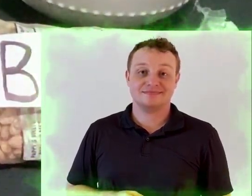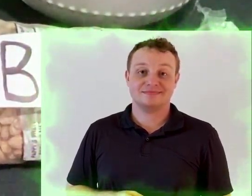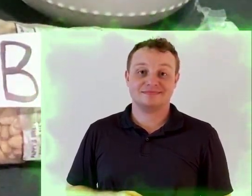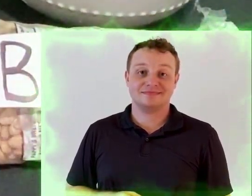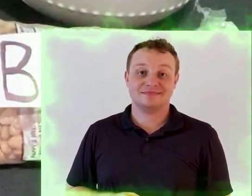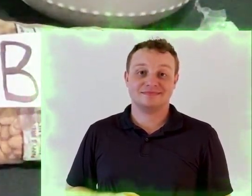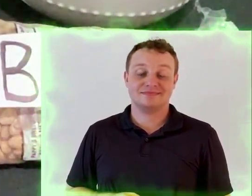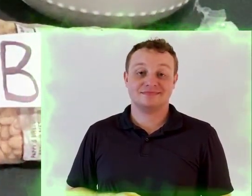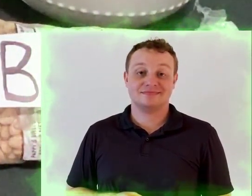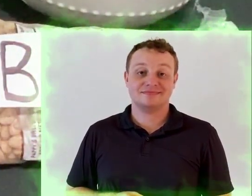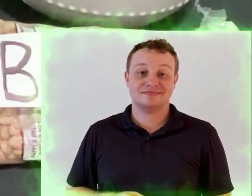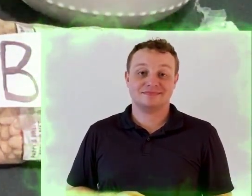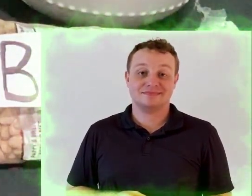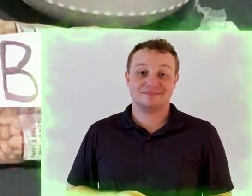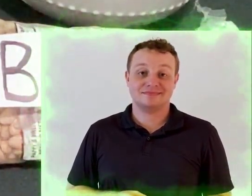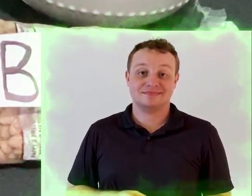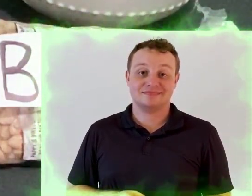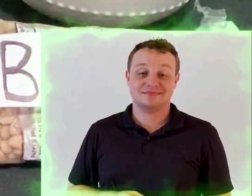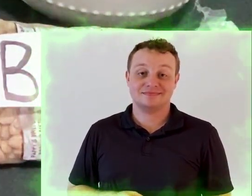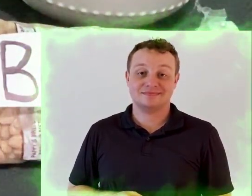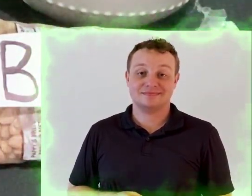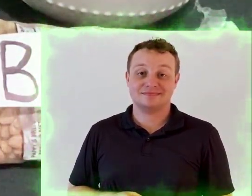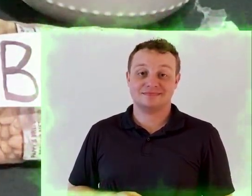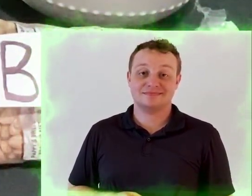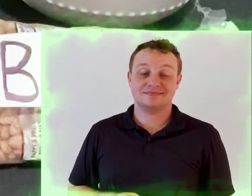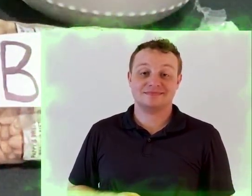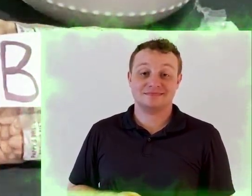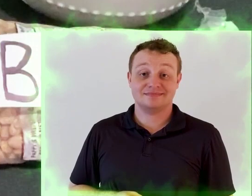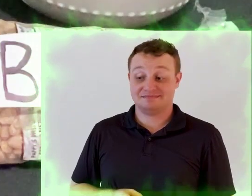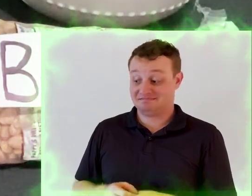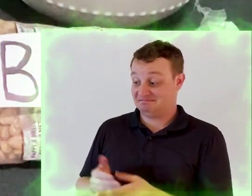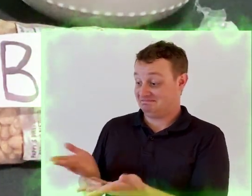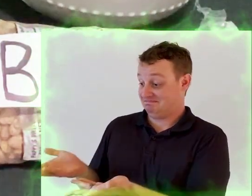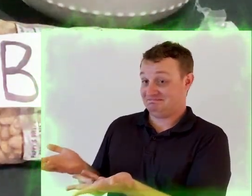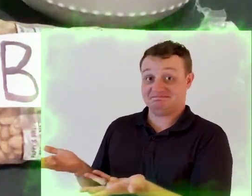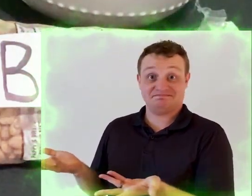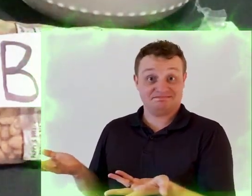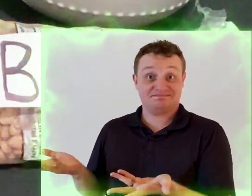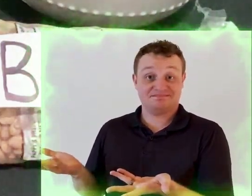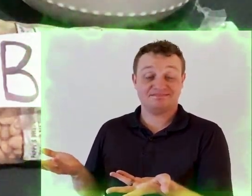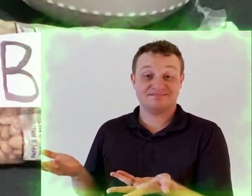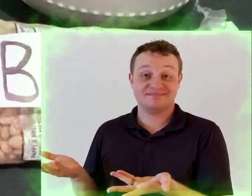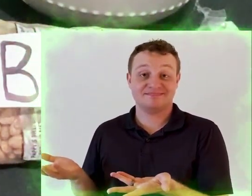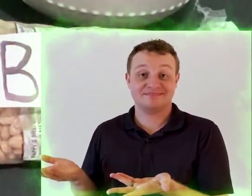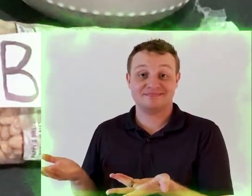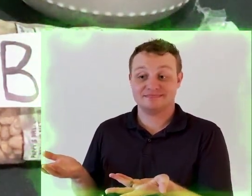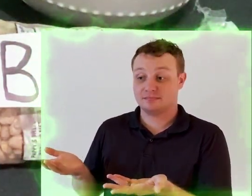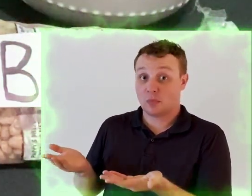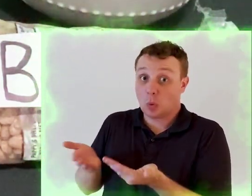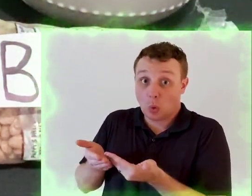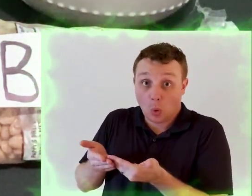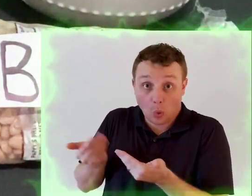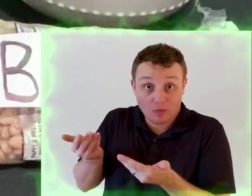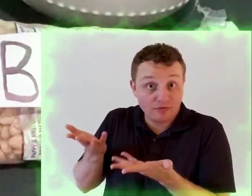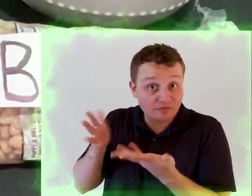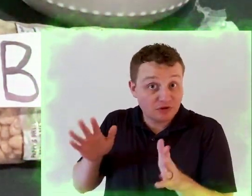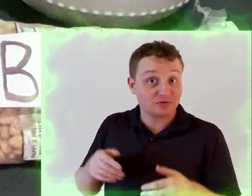Let it go down to the bottom. And looky there! We are almost